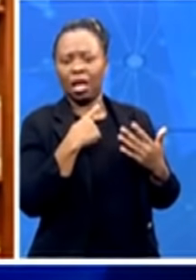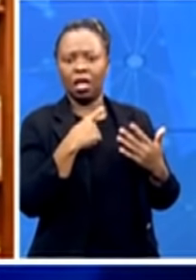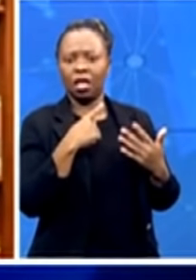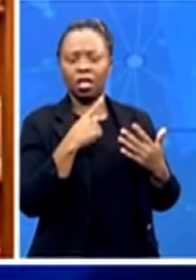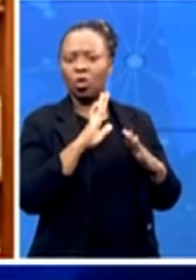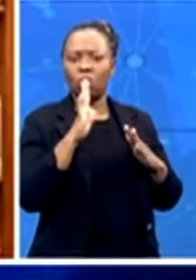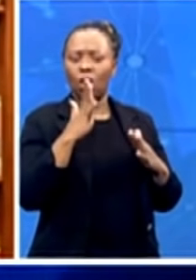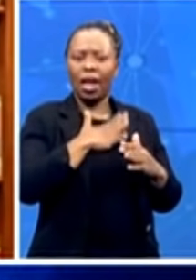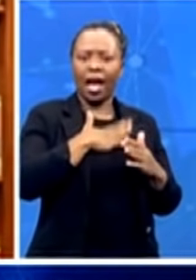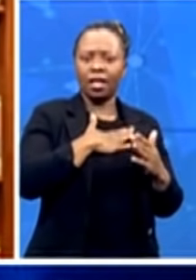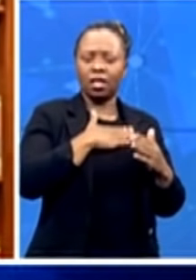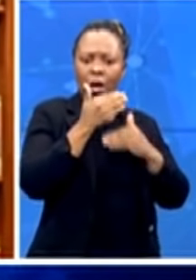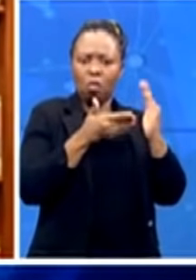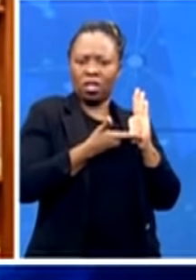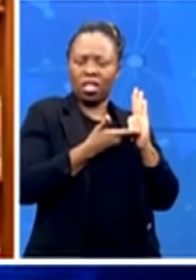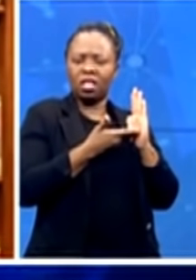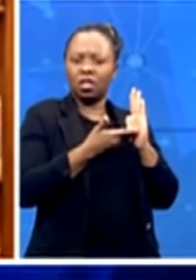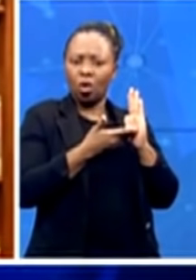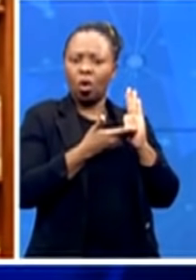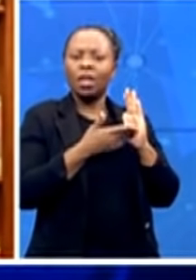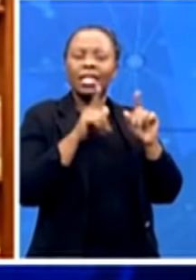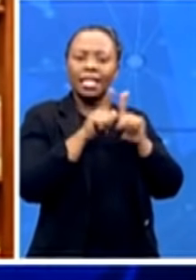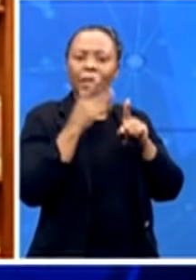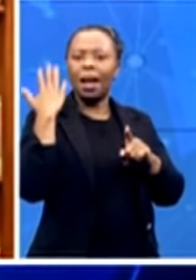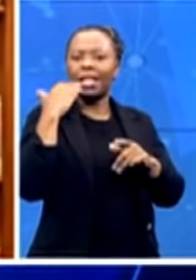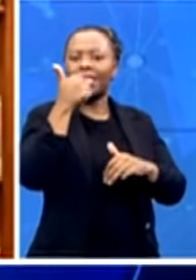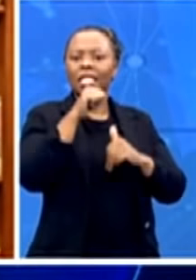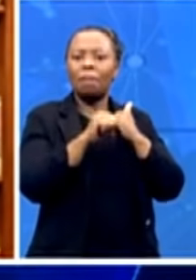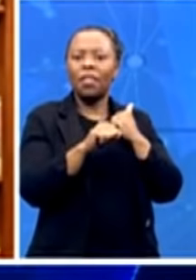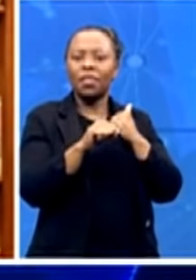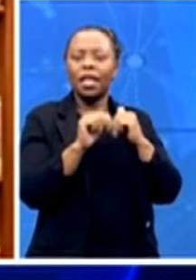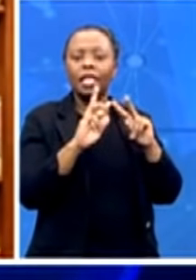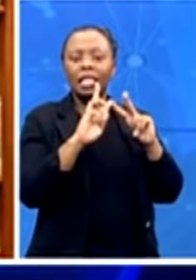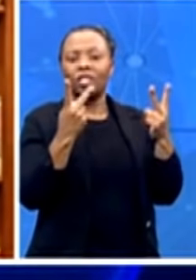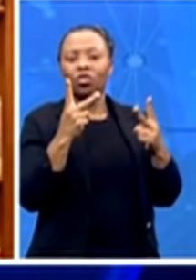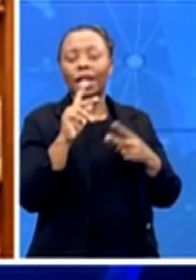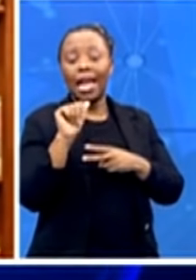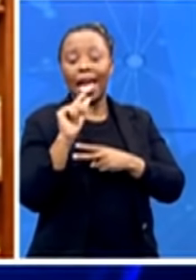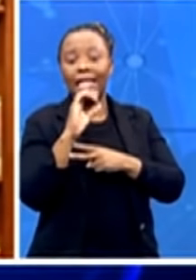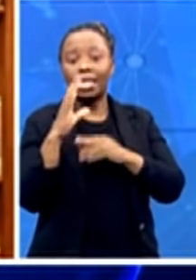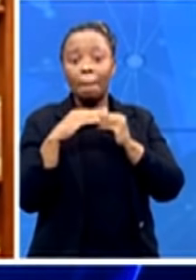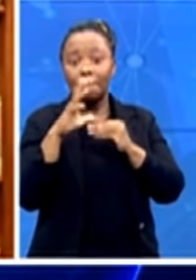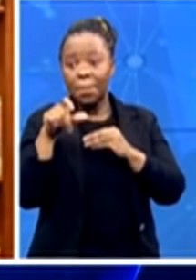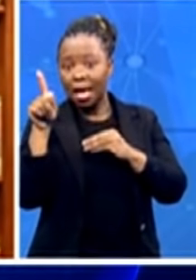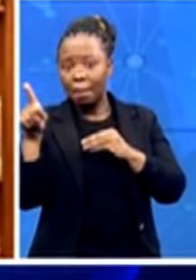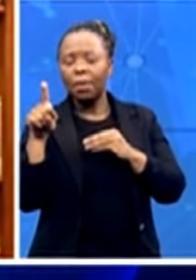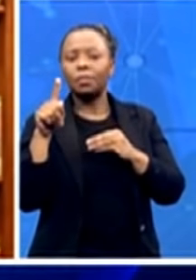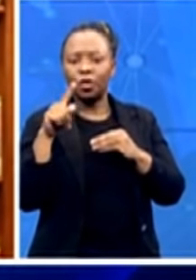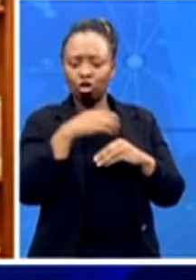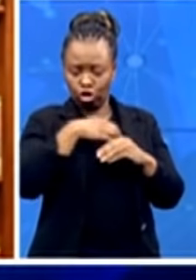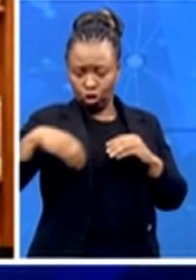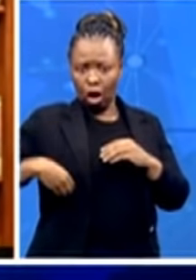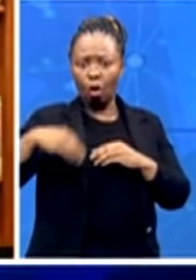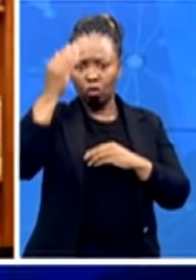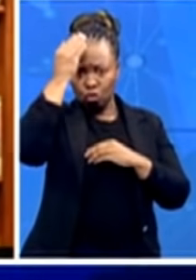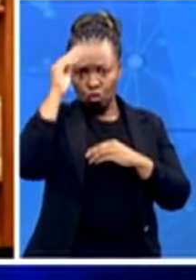similar case with a different member of the African National Congress, with Jacob Zuma, who implemented the State Capture Commission and then